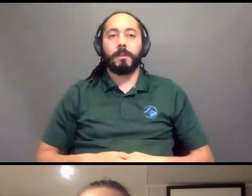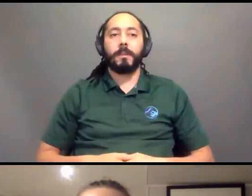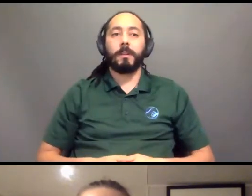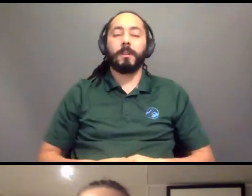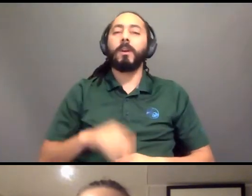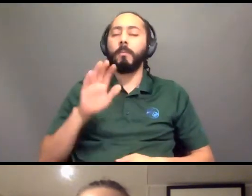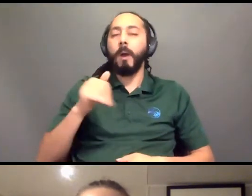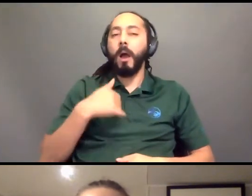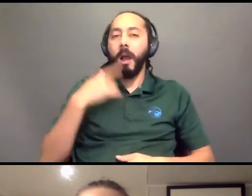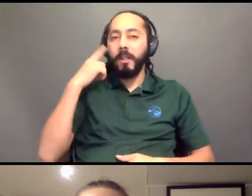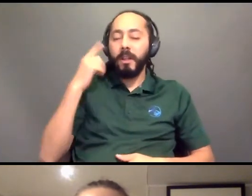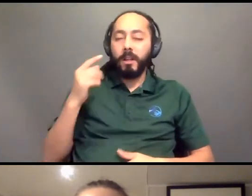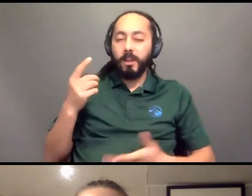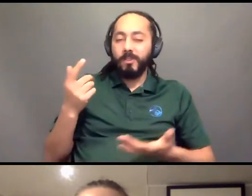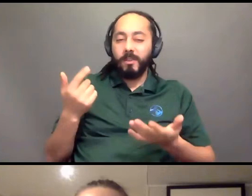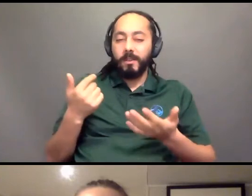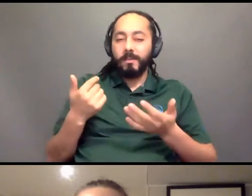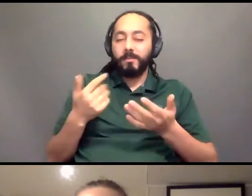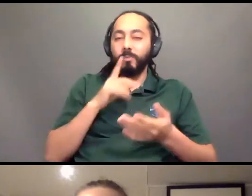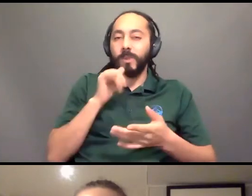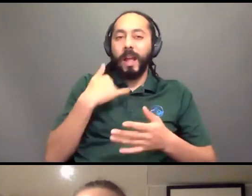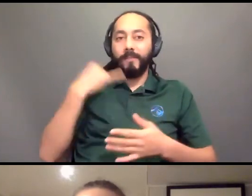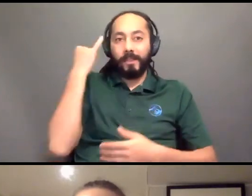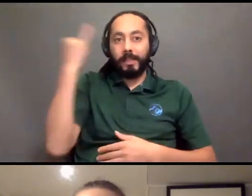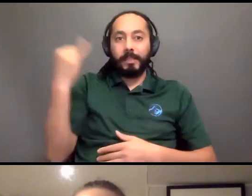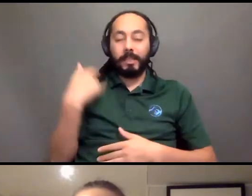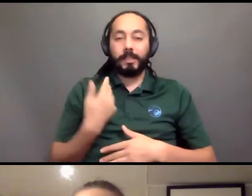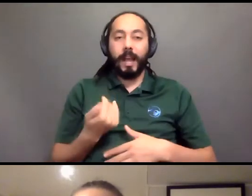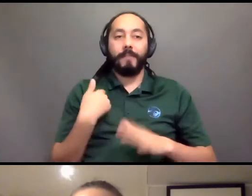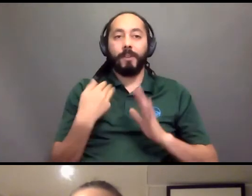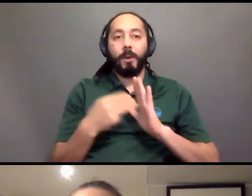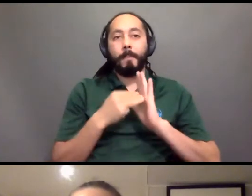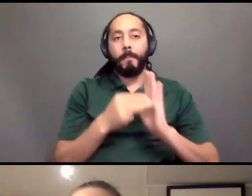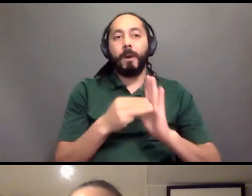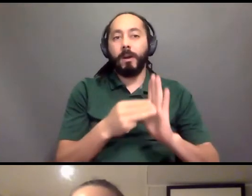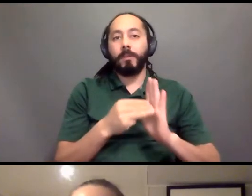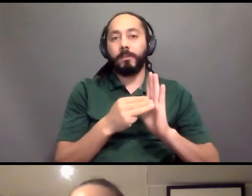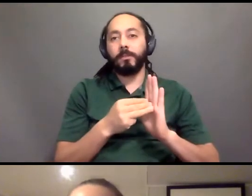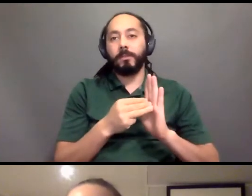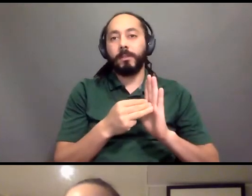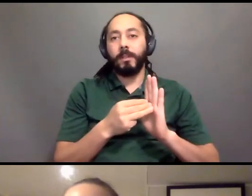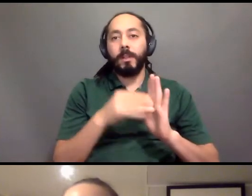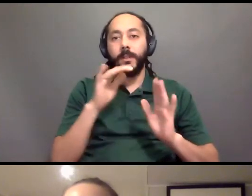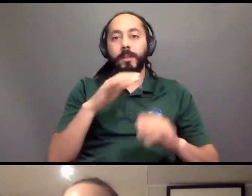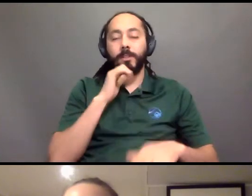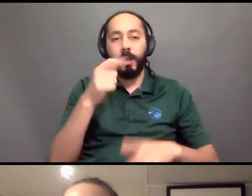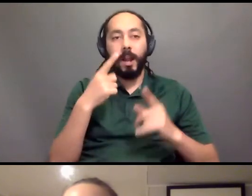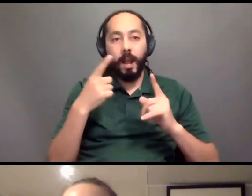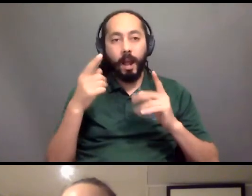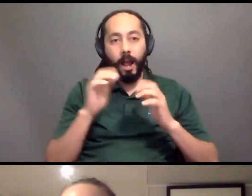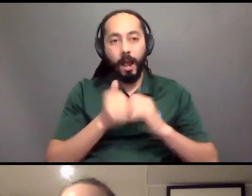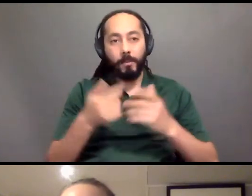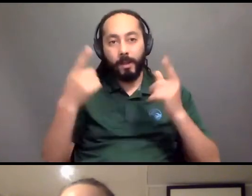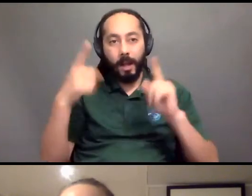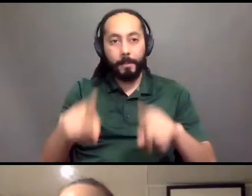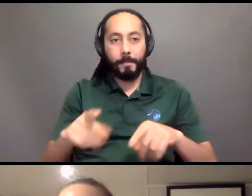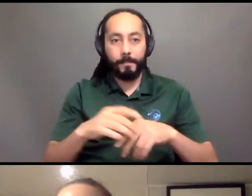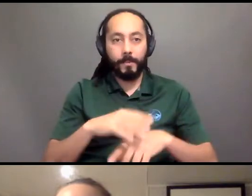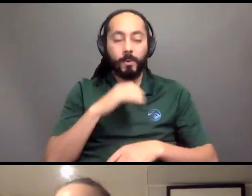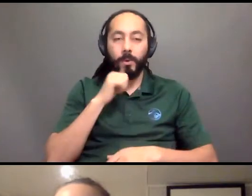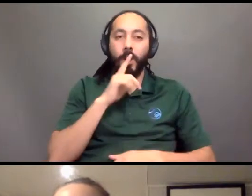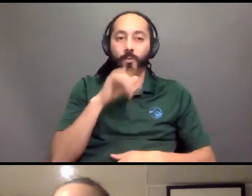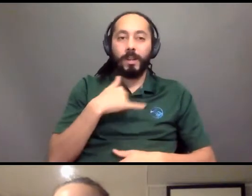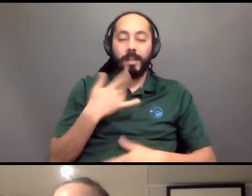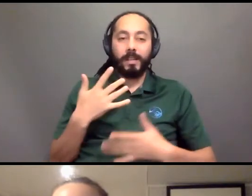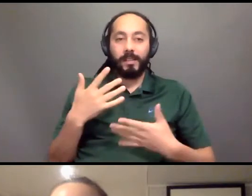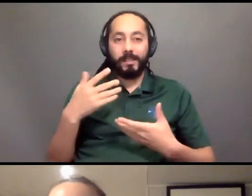how stuff's going to happen. That's not how it's going to happen. You know, we're really not in charge, it turns